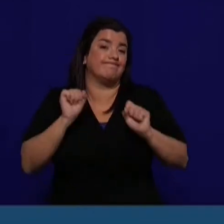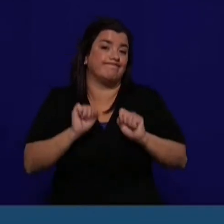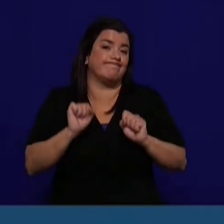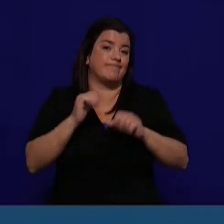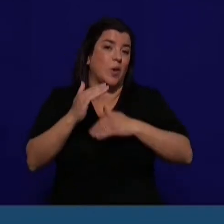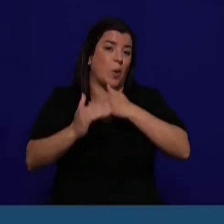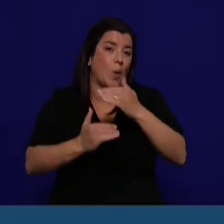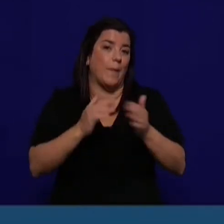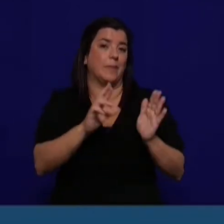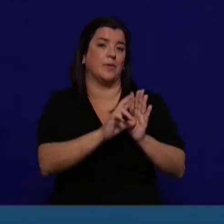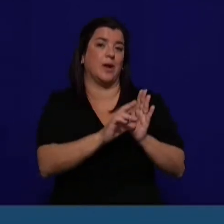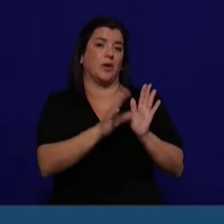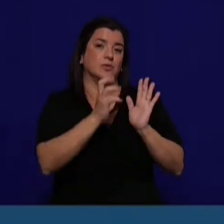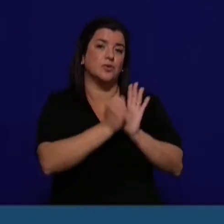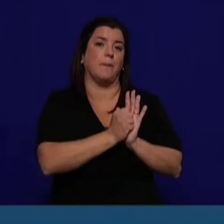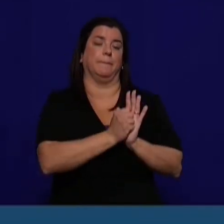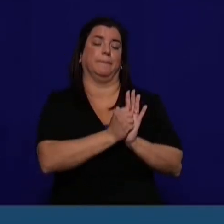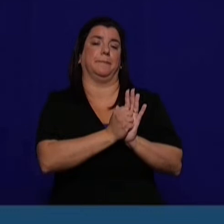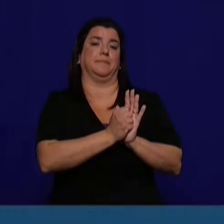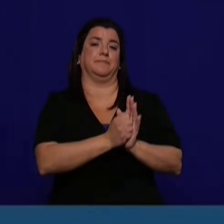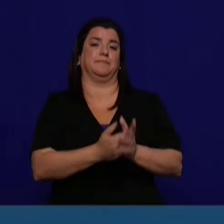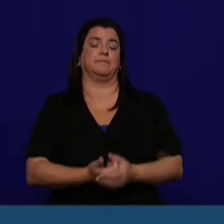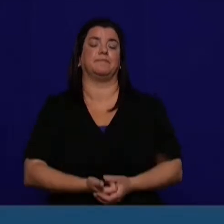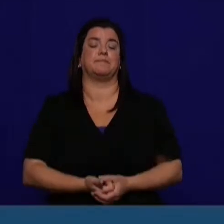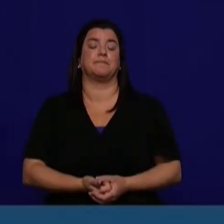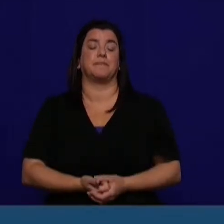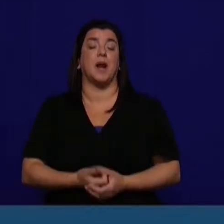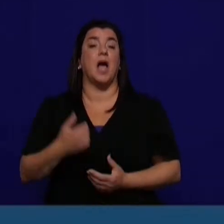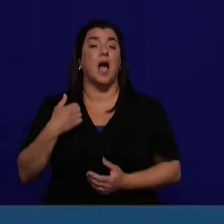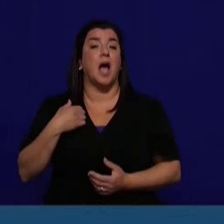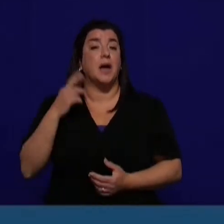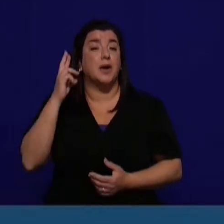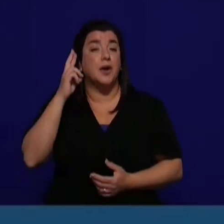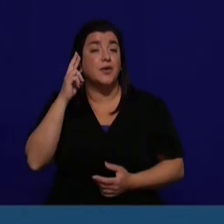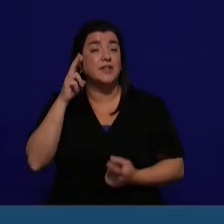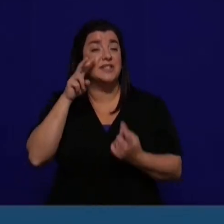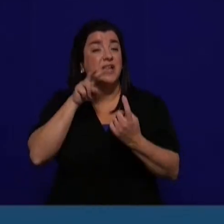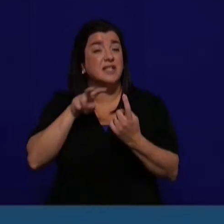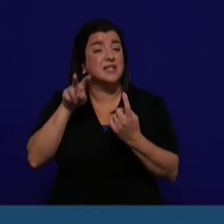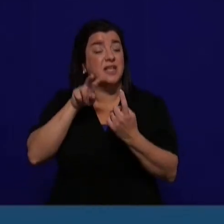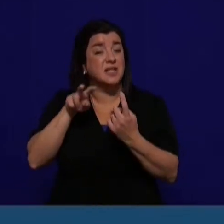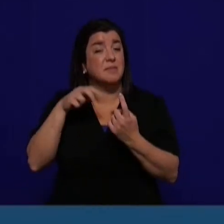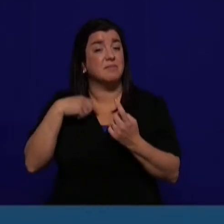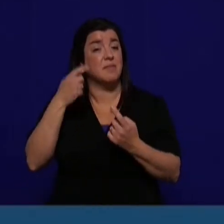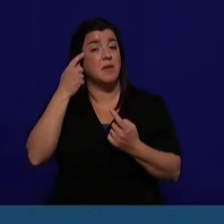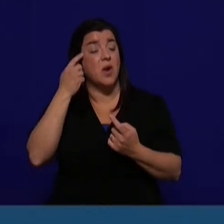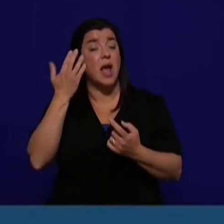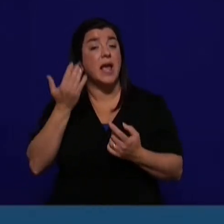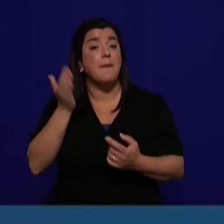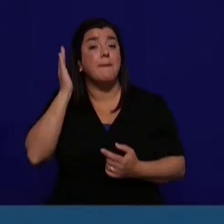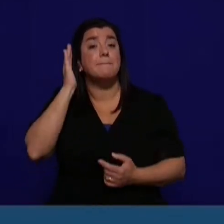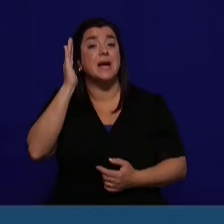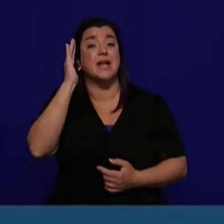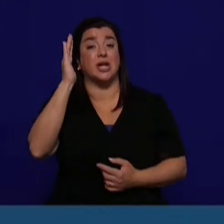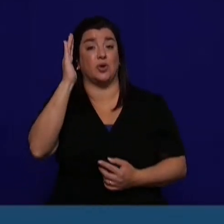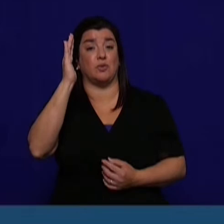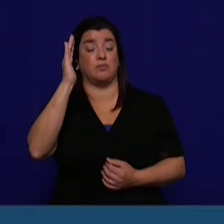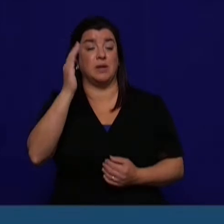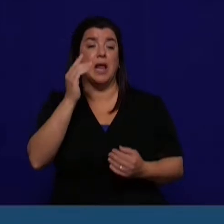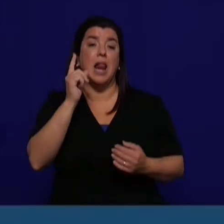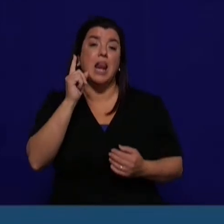tajnija assessment ta' kemm din hija riskjuża. Allura timxi bil-risk assessment li inti tibda tirrilaxxa bil-mod il-mod